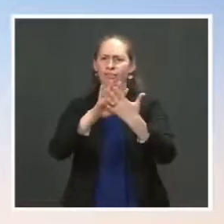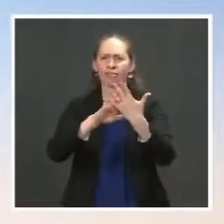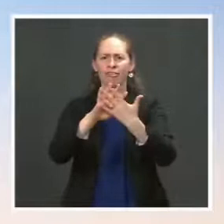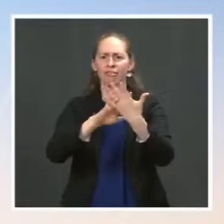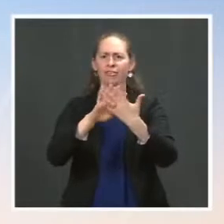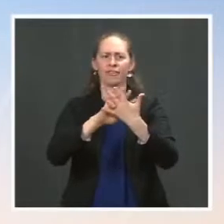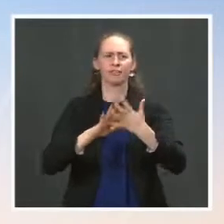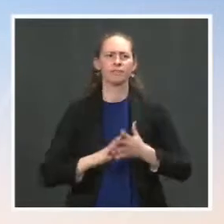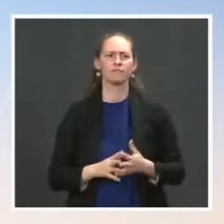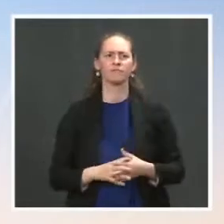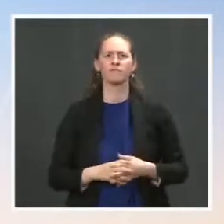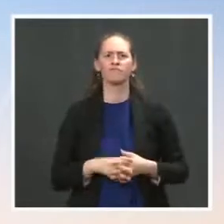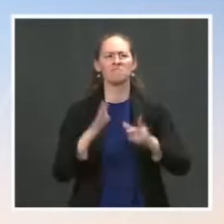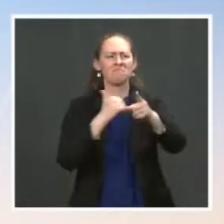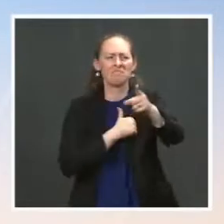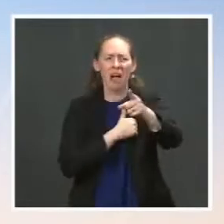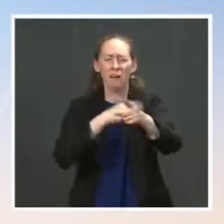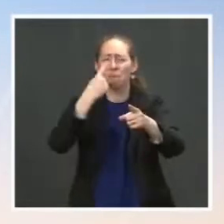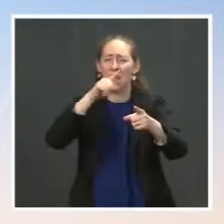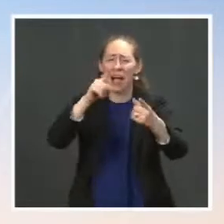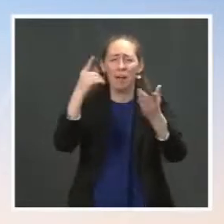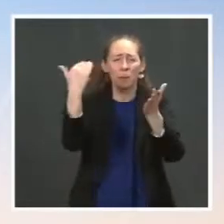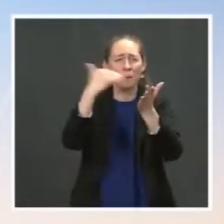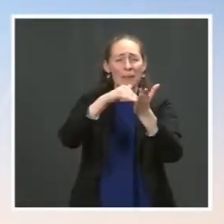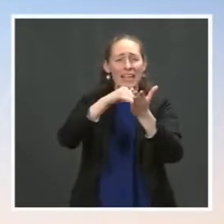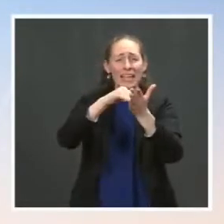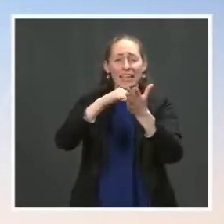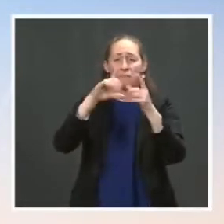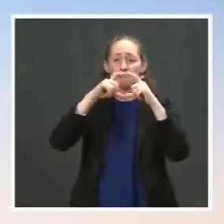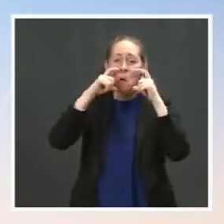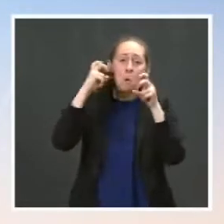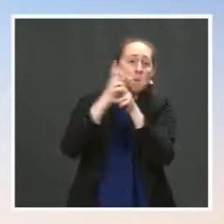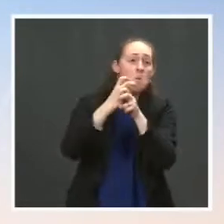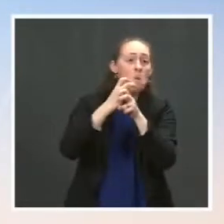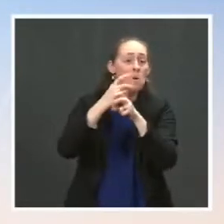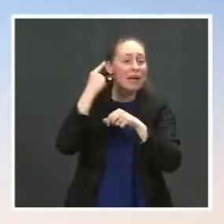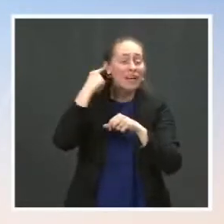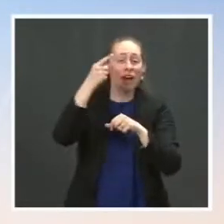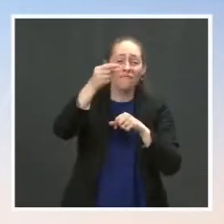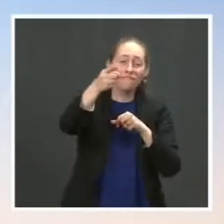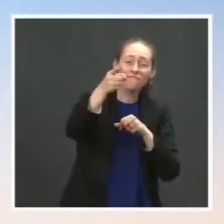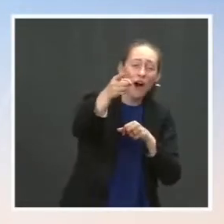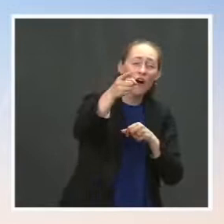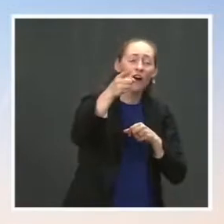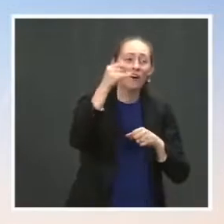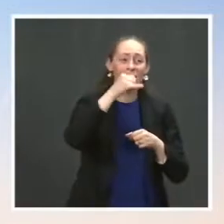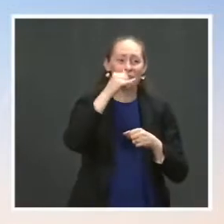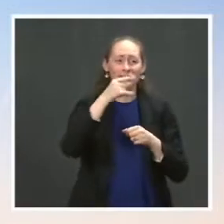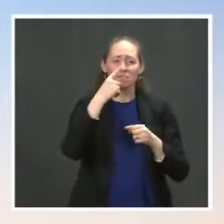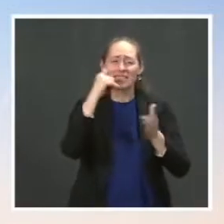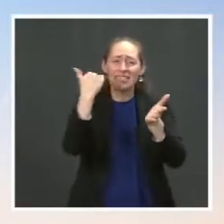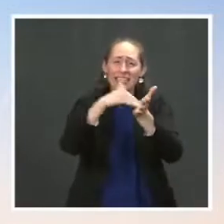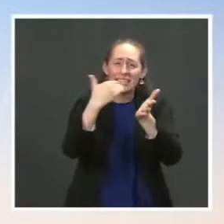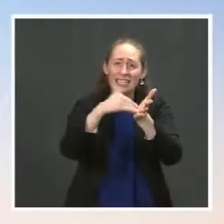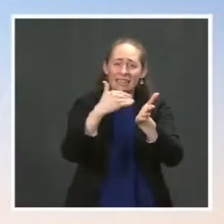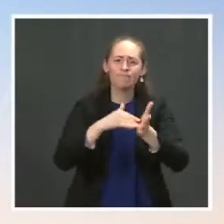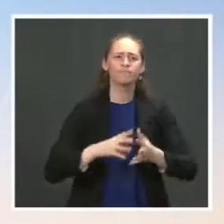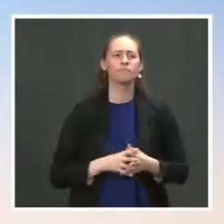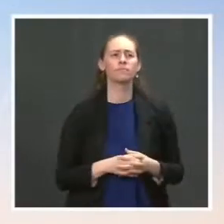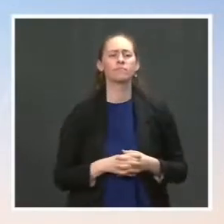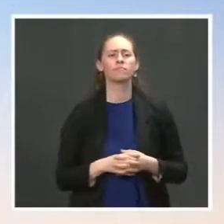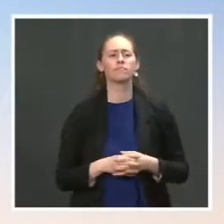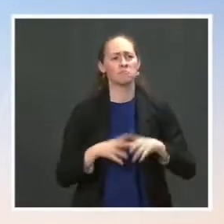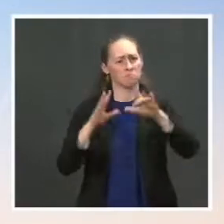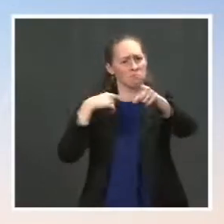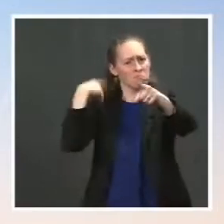Sorry, the masks make it hard sometimes to hear, and I know you're all the way in the back. Do we see changes? Do we say it one more time? Yeah, you have reached out to